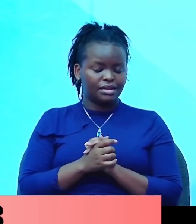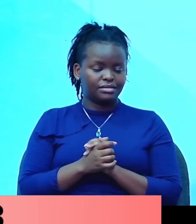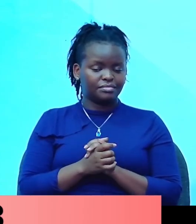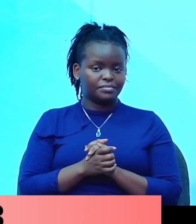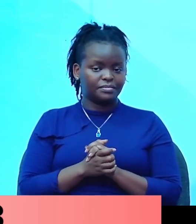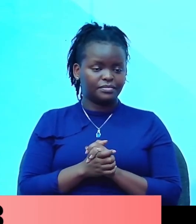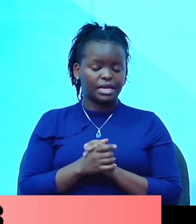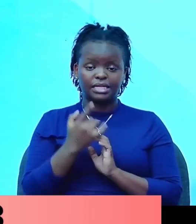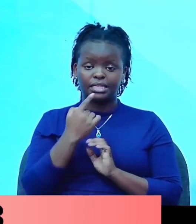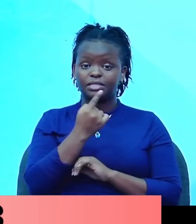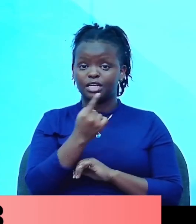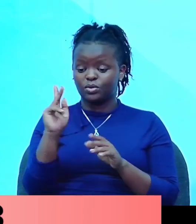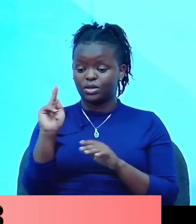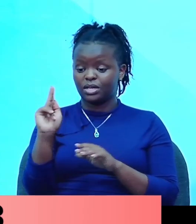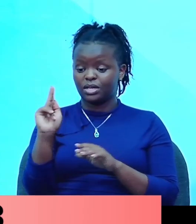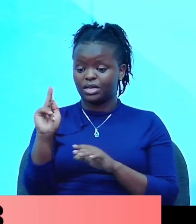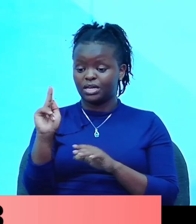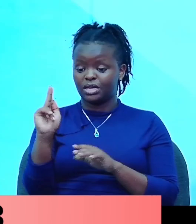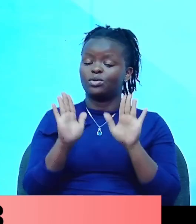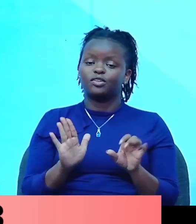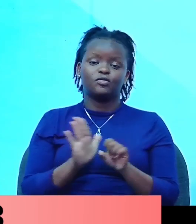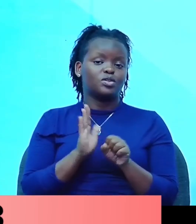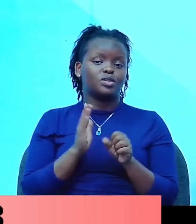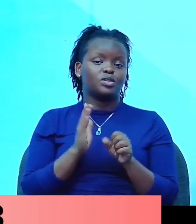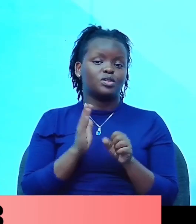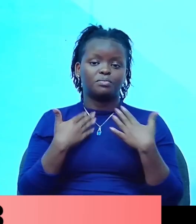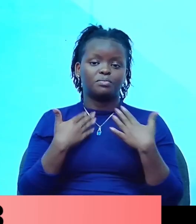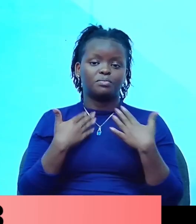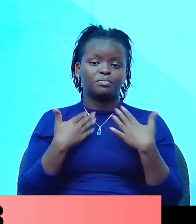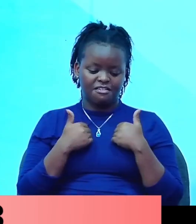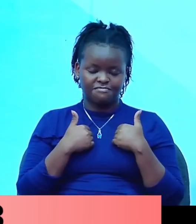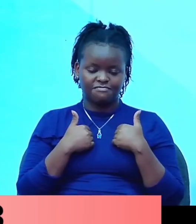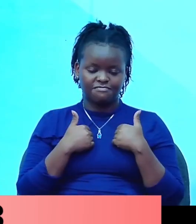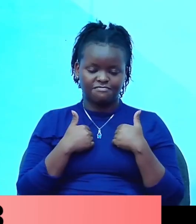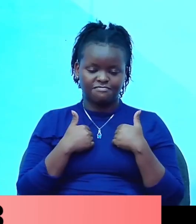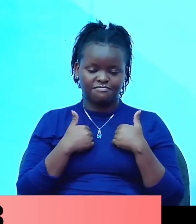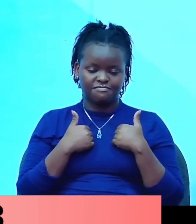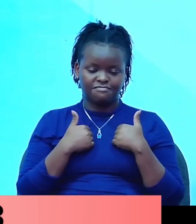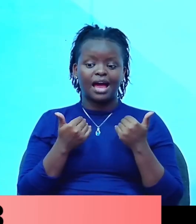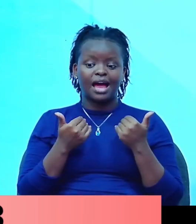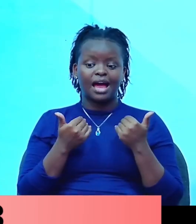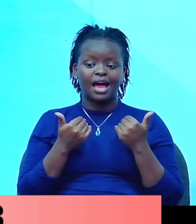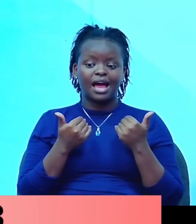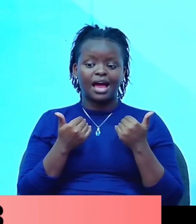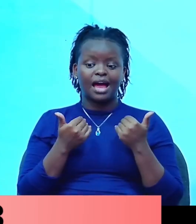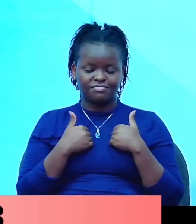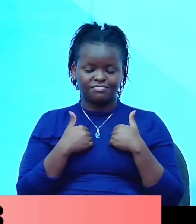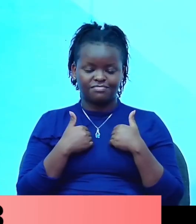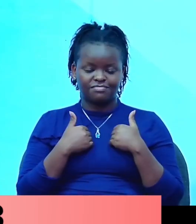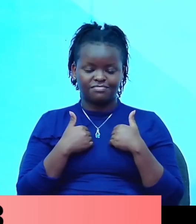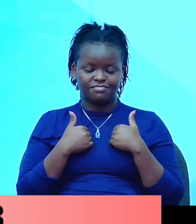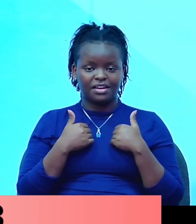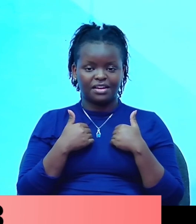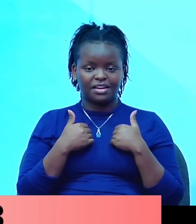you, Kenyans are amazing people. They actually have those traits. Right. Yes. Right. They actually have those There's traits. discipline, financial discipline. There's